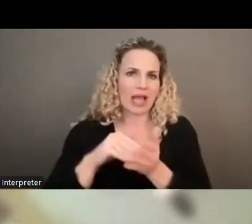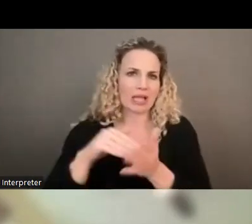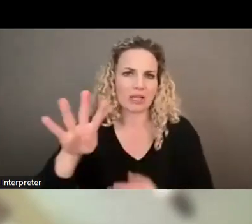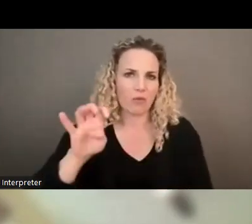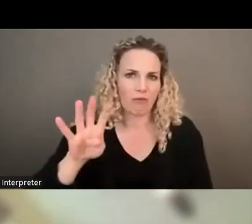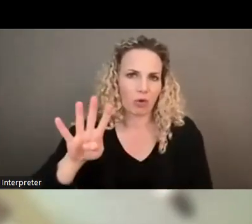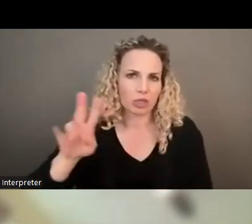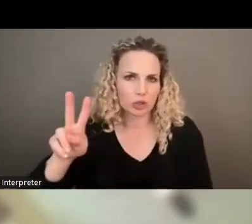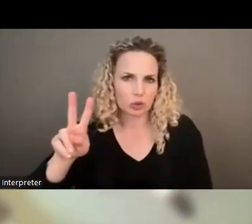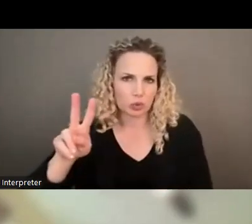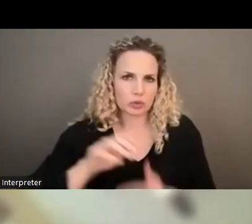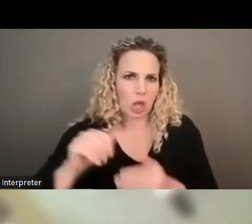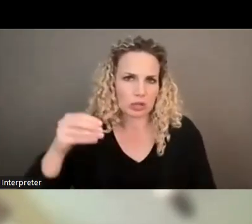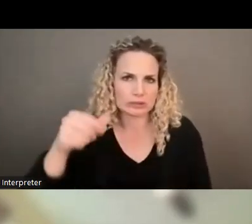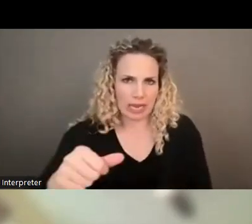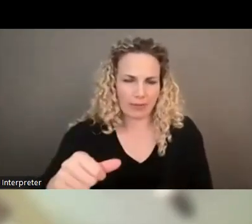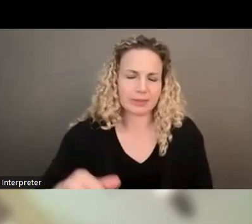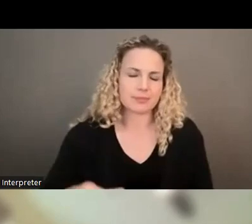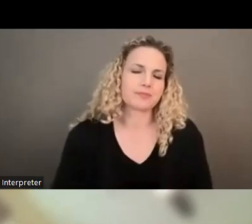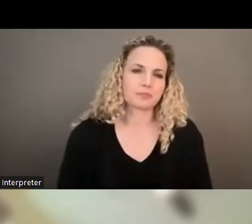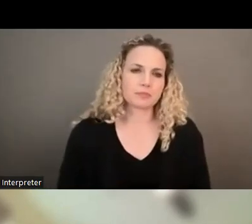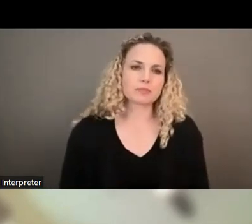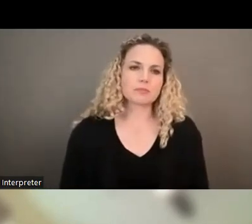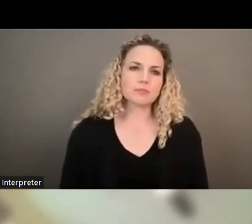$1,442 stipend. Next slide, please.